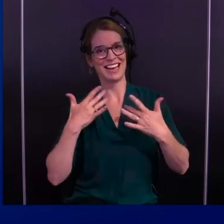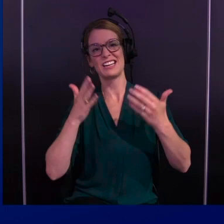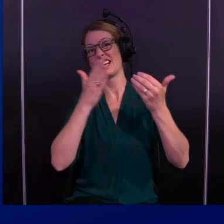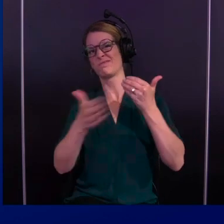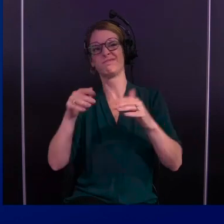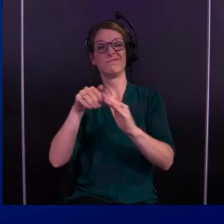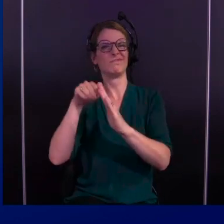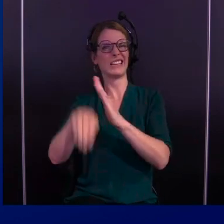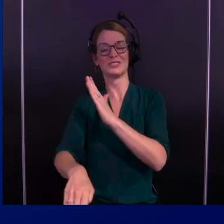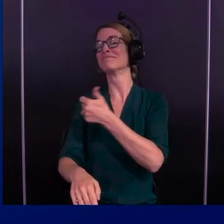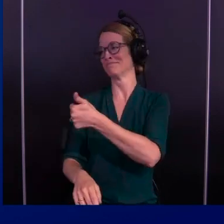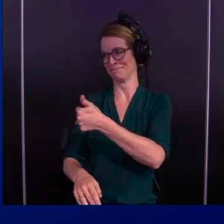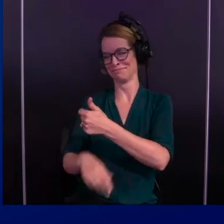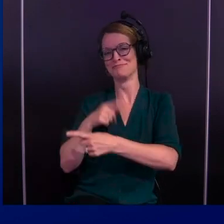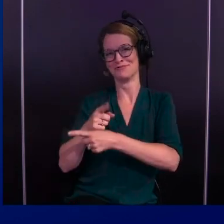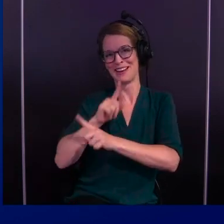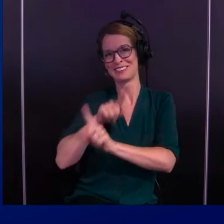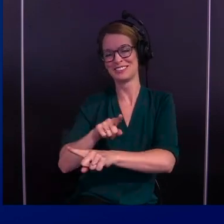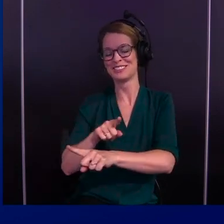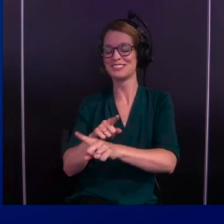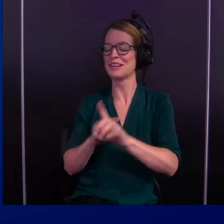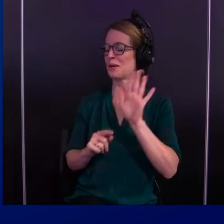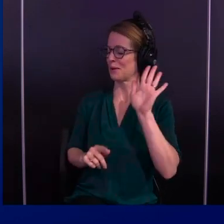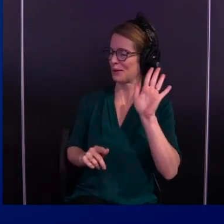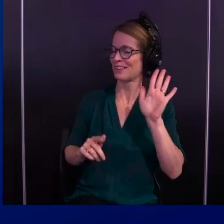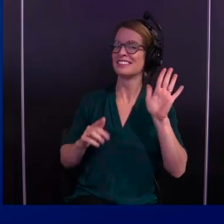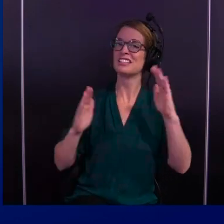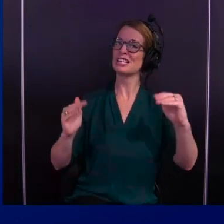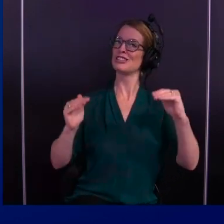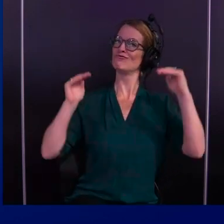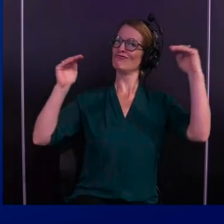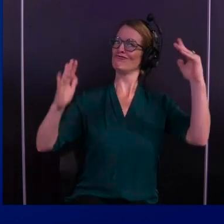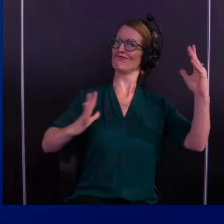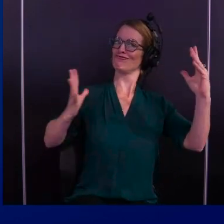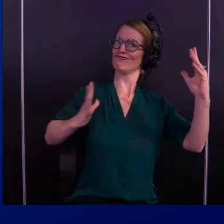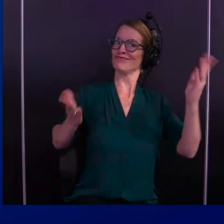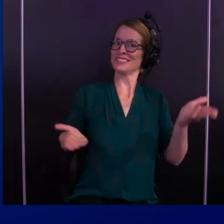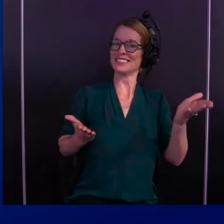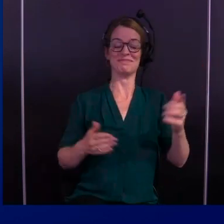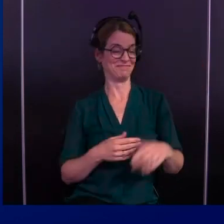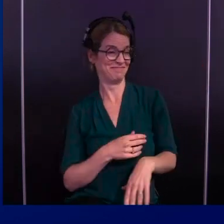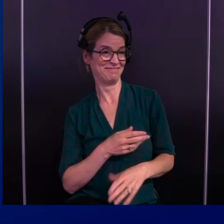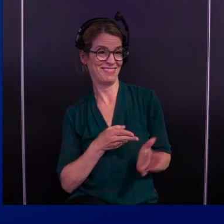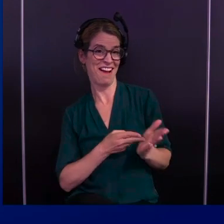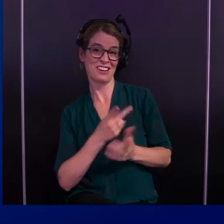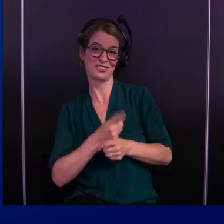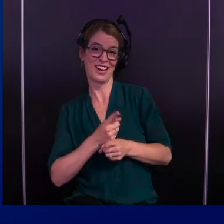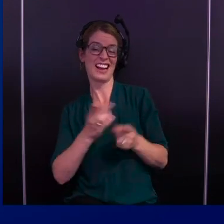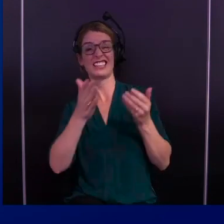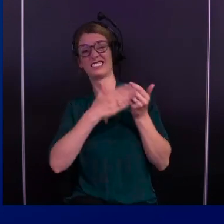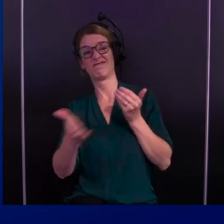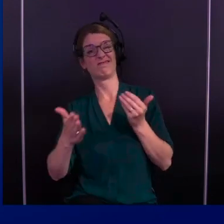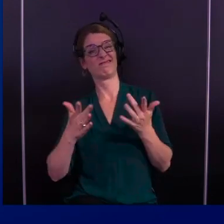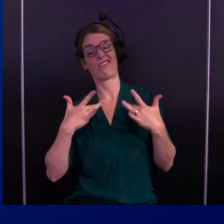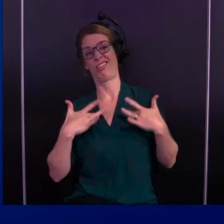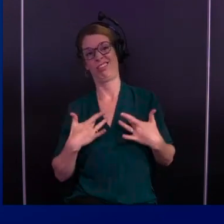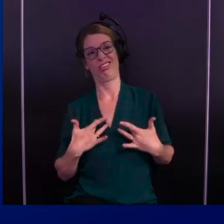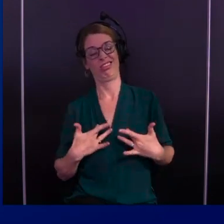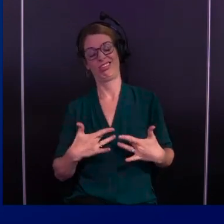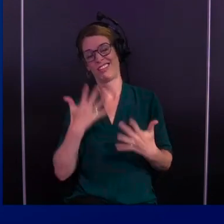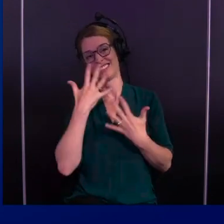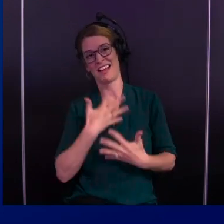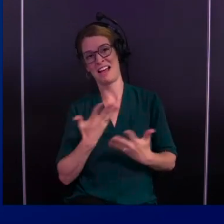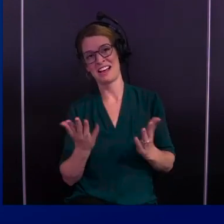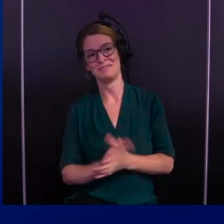from here. good answer. Yeah, we set the bar pretty high here at AWS On Air. Yeah, I'll be honest. Yeah, it'll be sad once we're done with this segment.